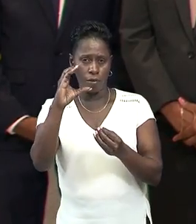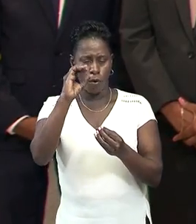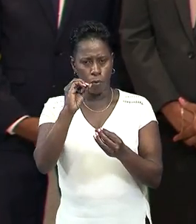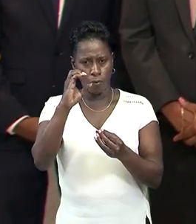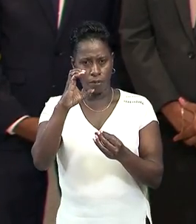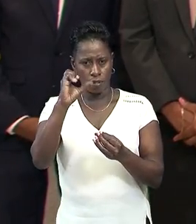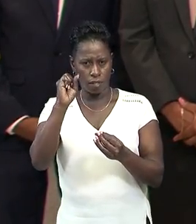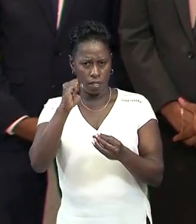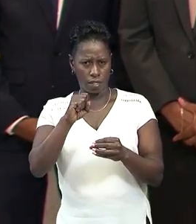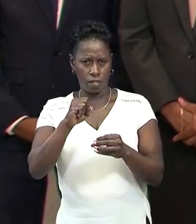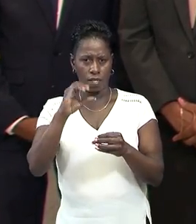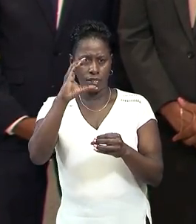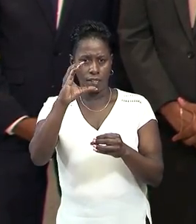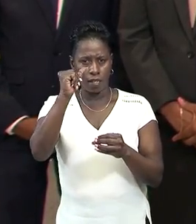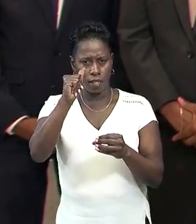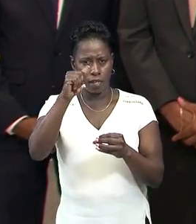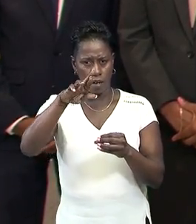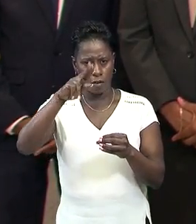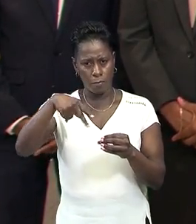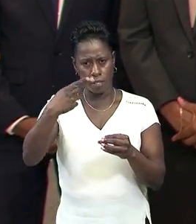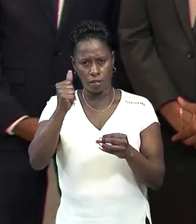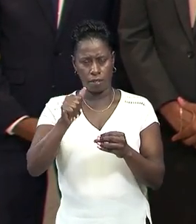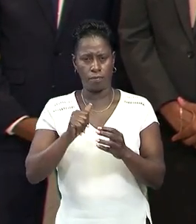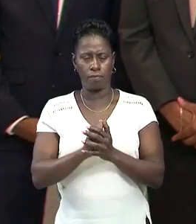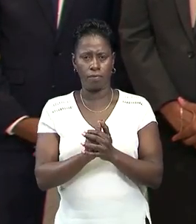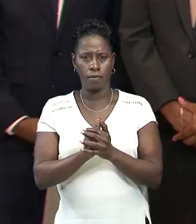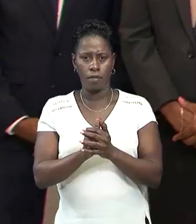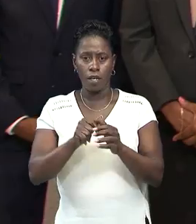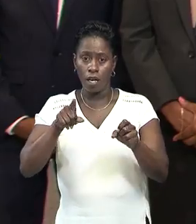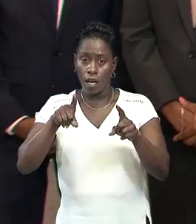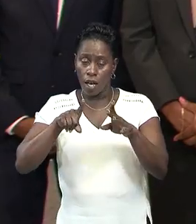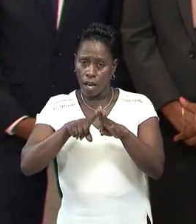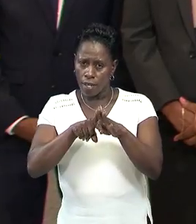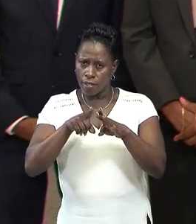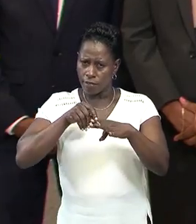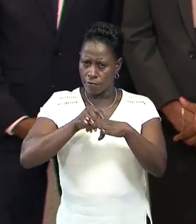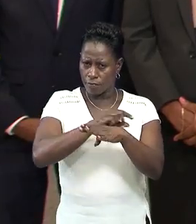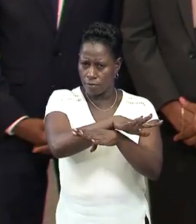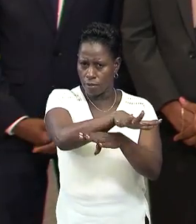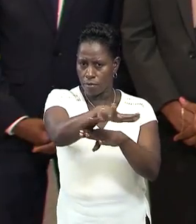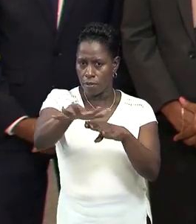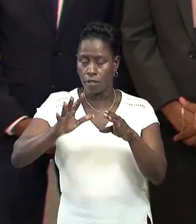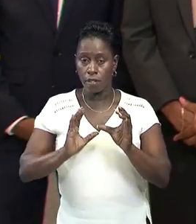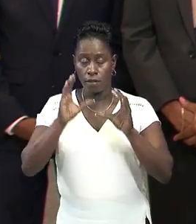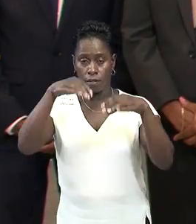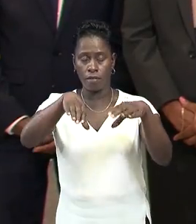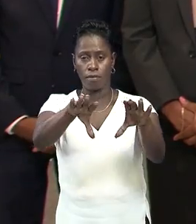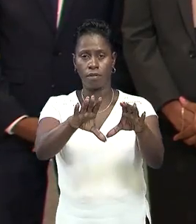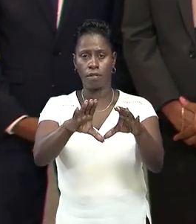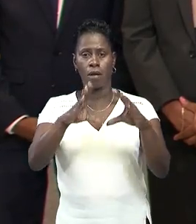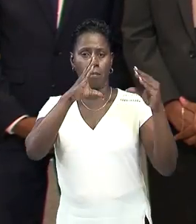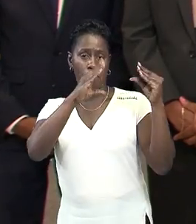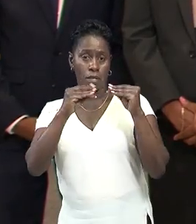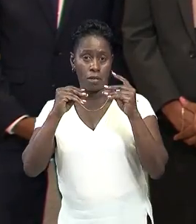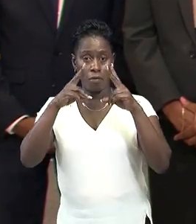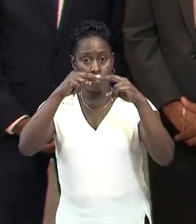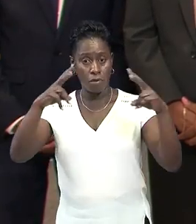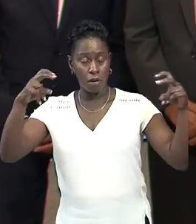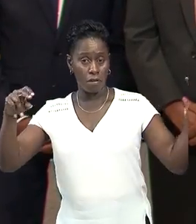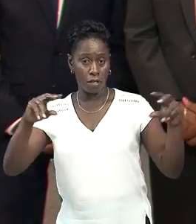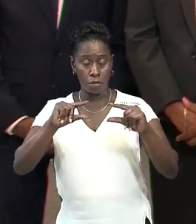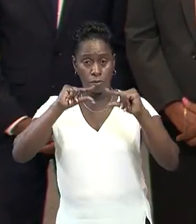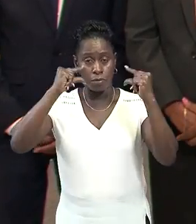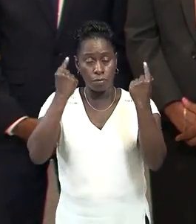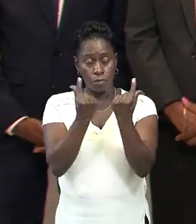OECS, and CARFA. As the virus started to spread to the Caribbean, meetings with various agencies